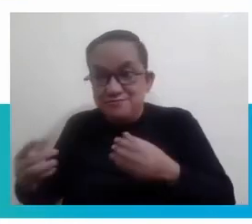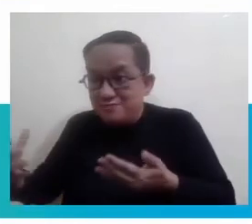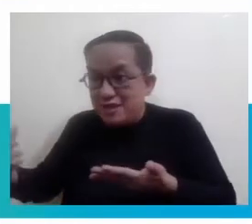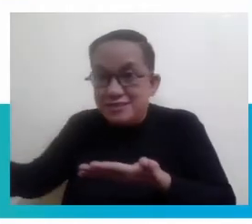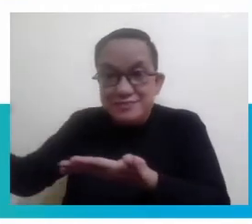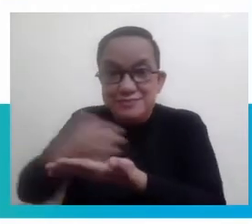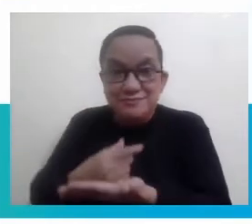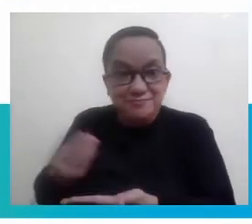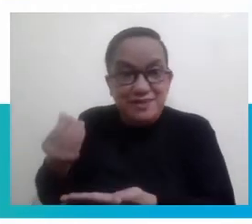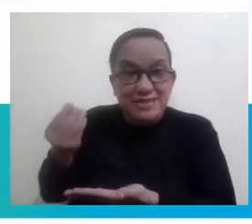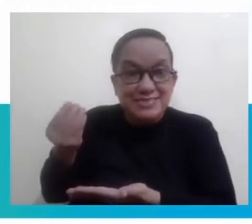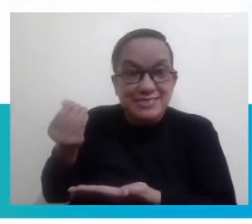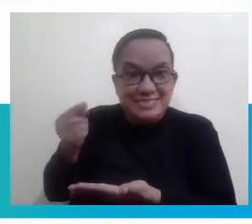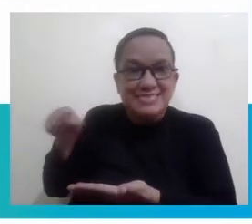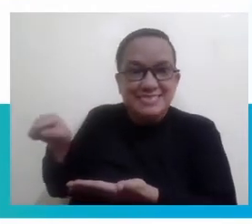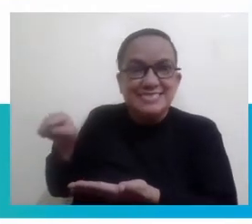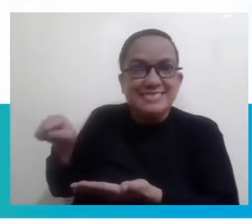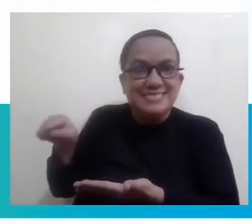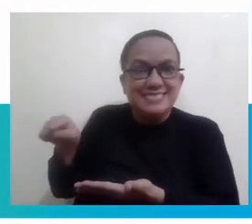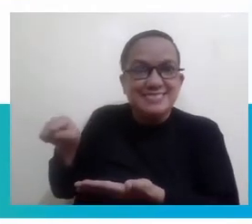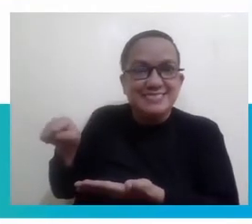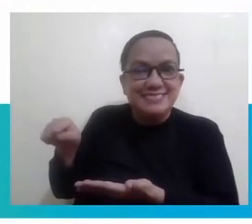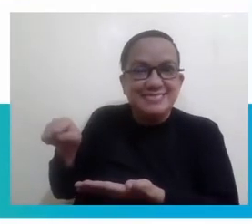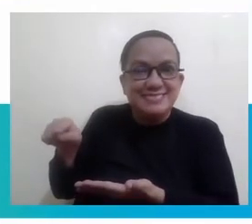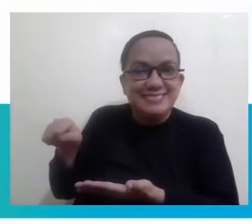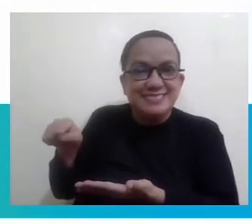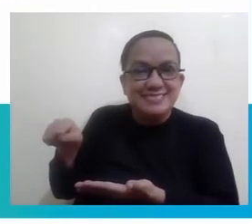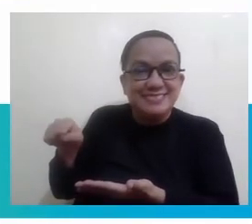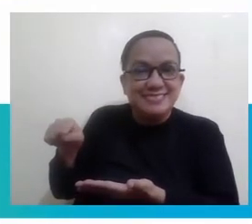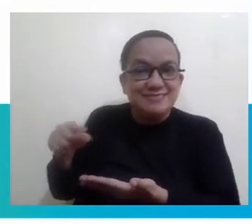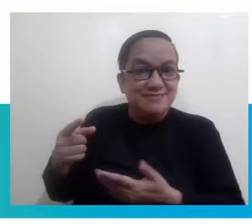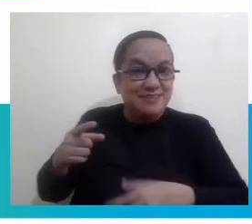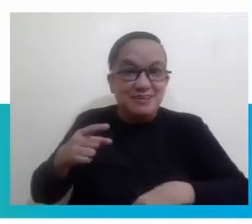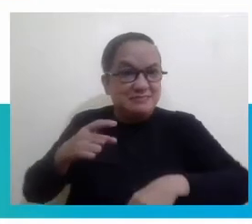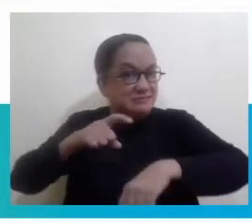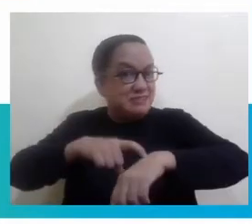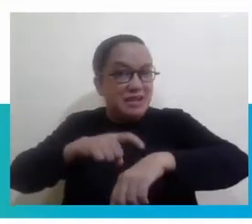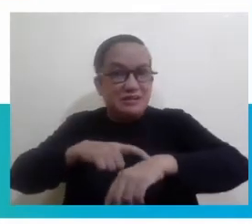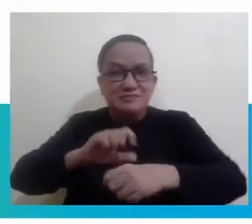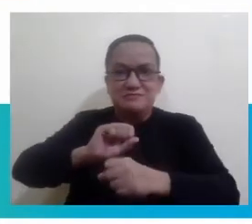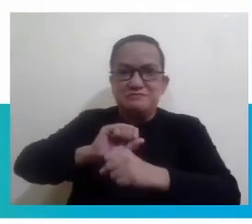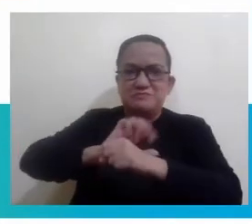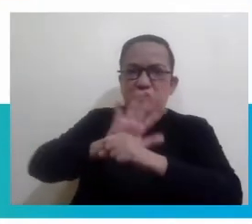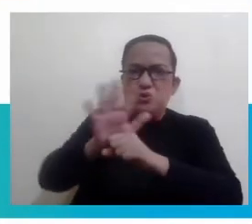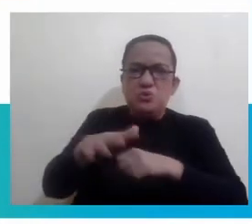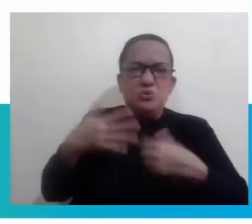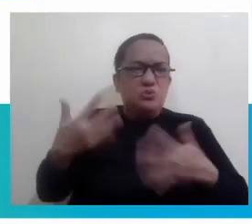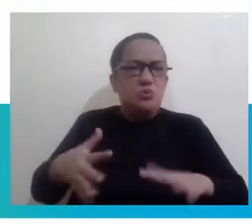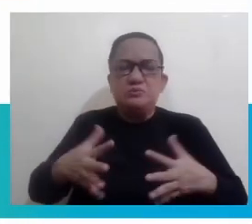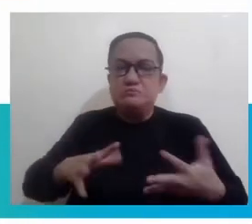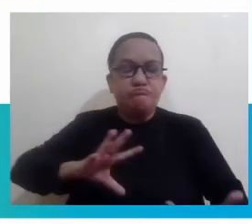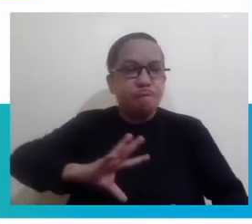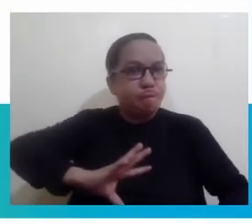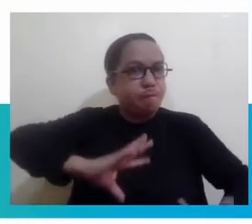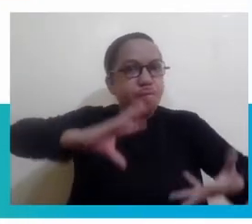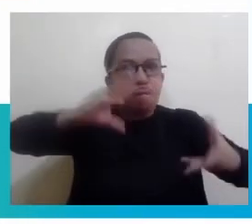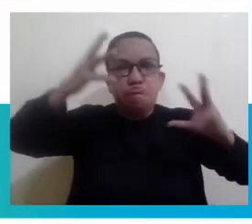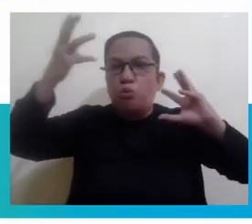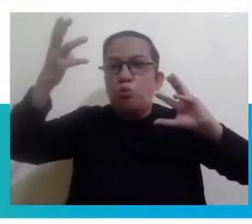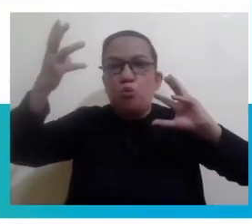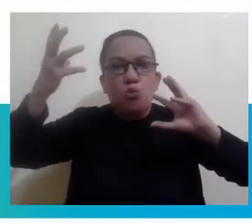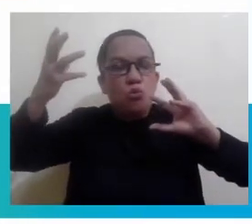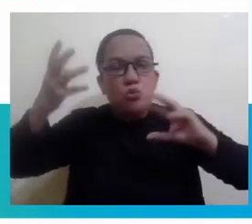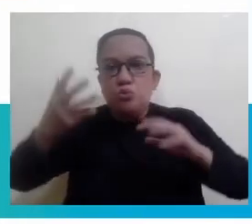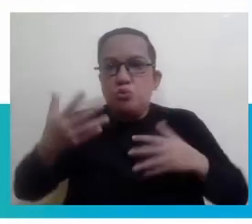we really experienced that the pandemic last year, it's really affected the people in the community when there is influx